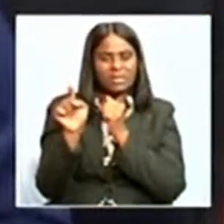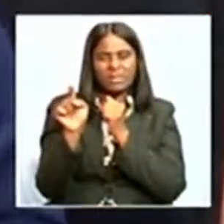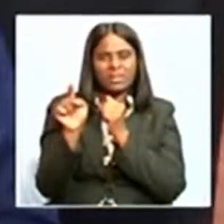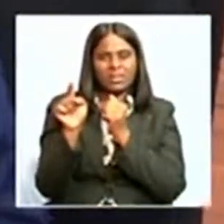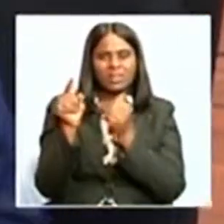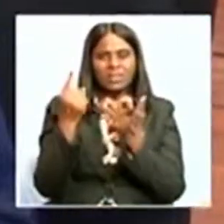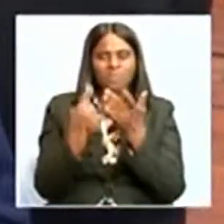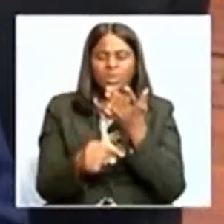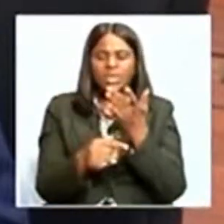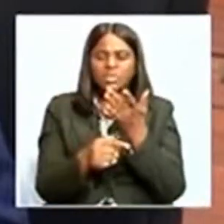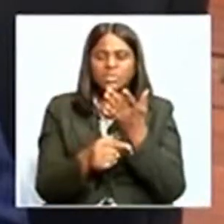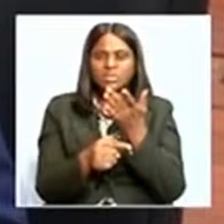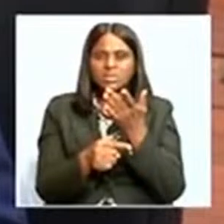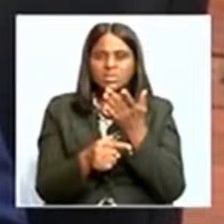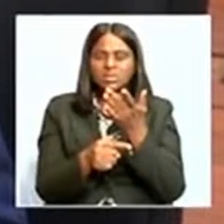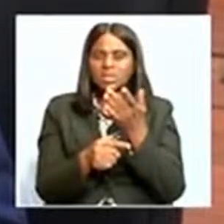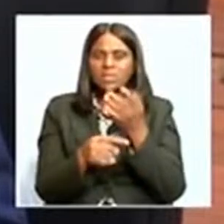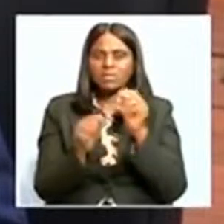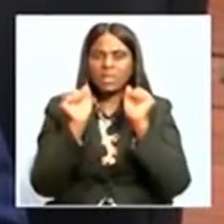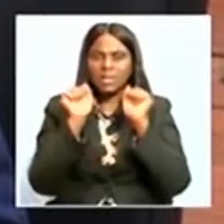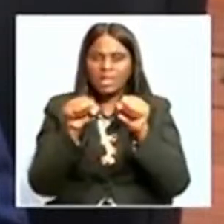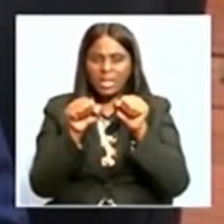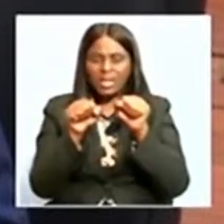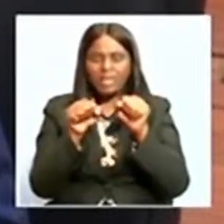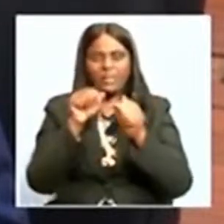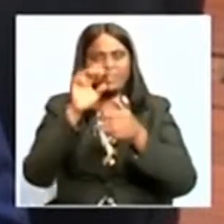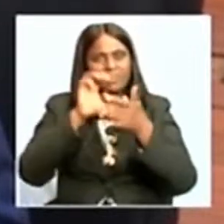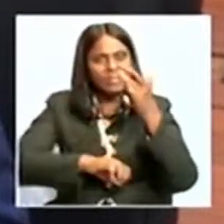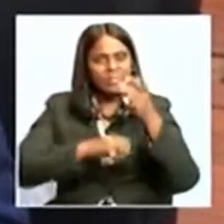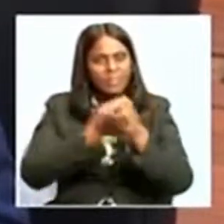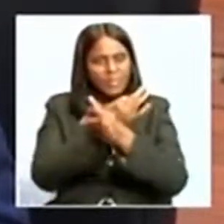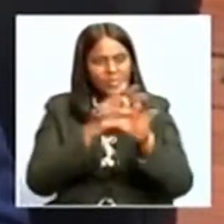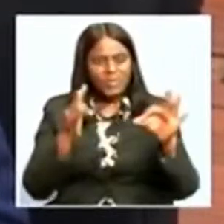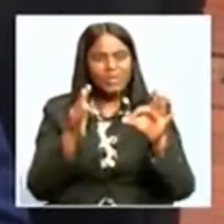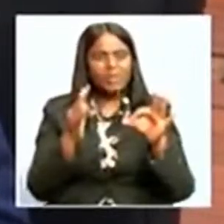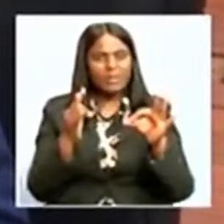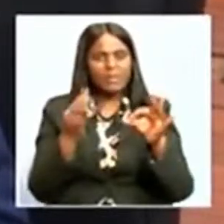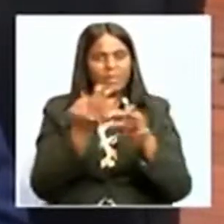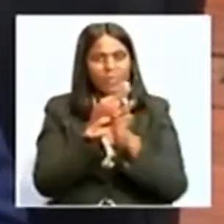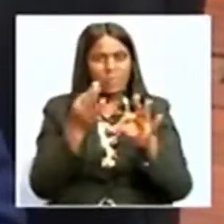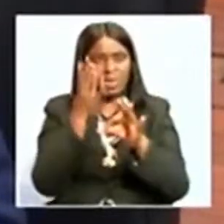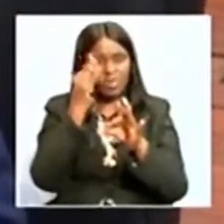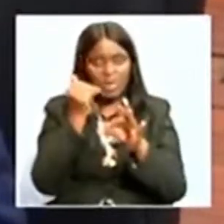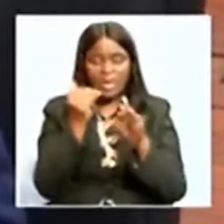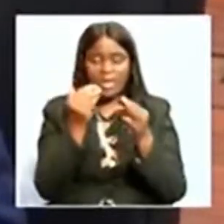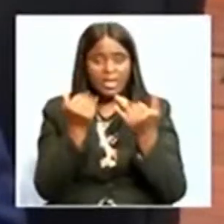what would amount to an exemption? In other words, why should